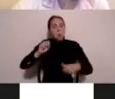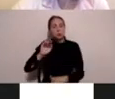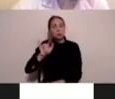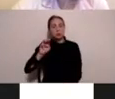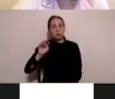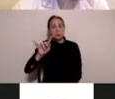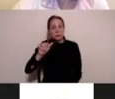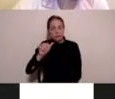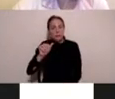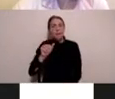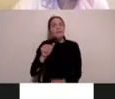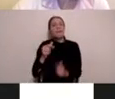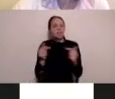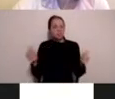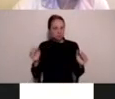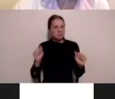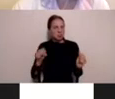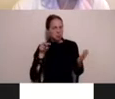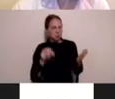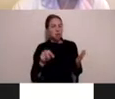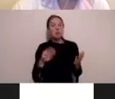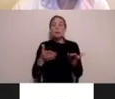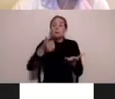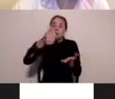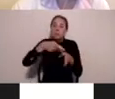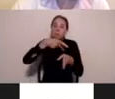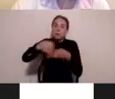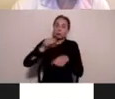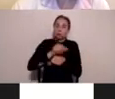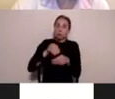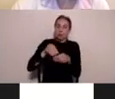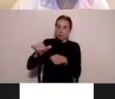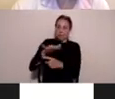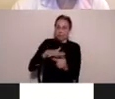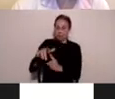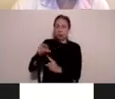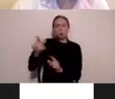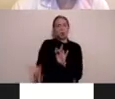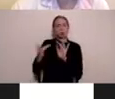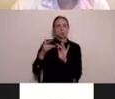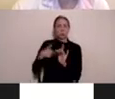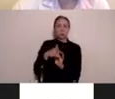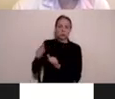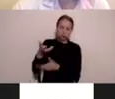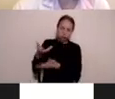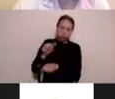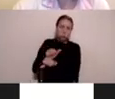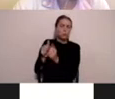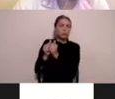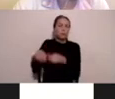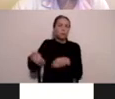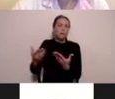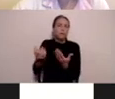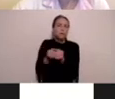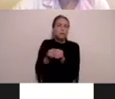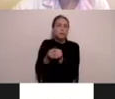on this call, if you're interested in partnering with us, you can reach out and we can work together to provide you support with those communications